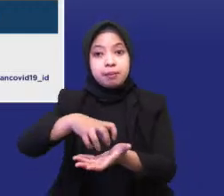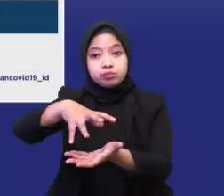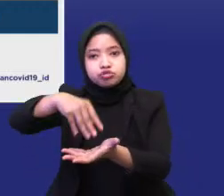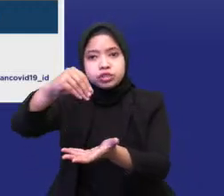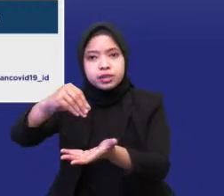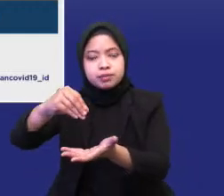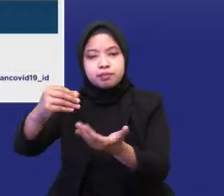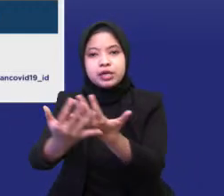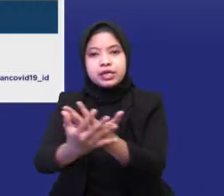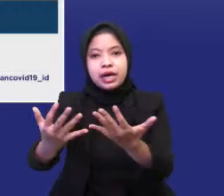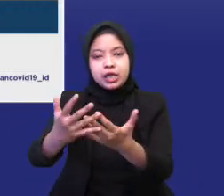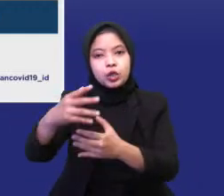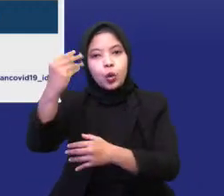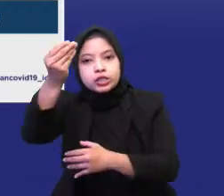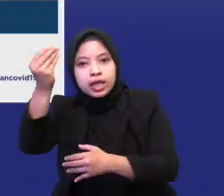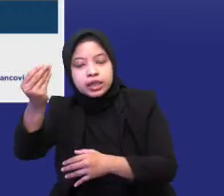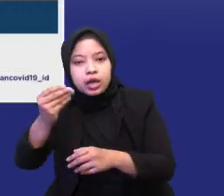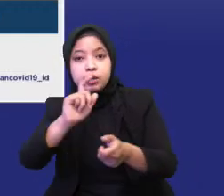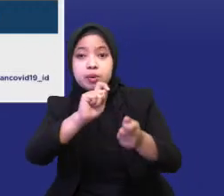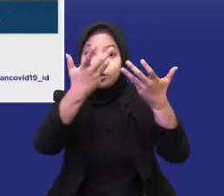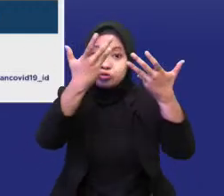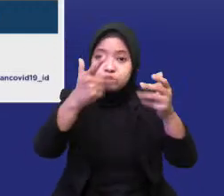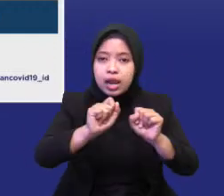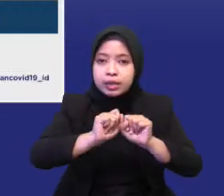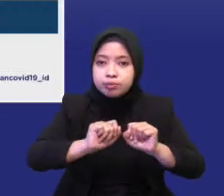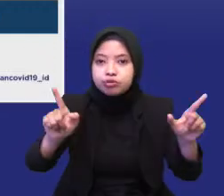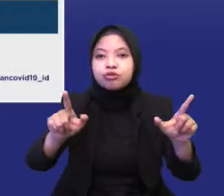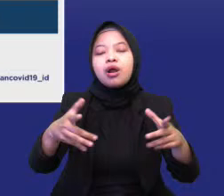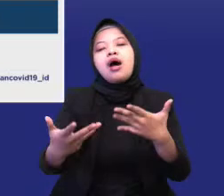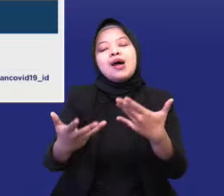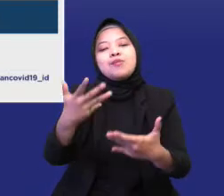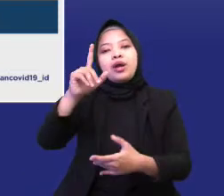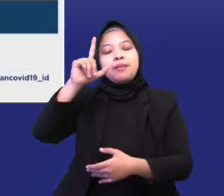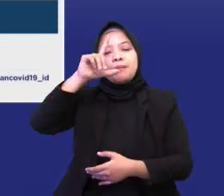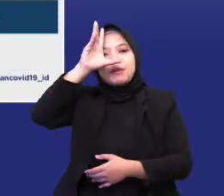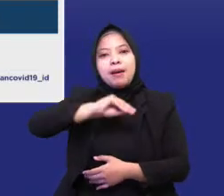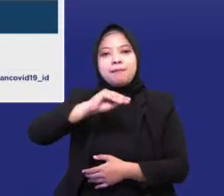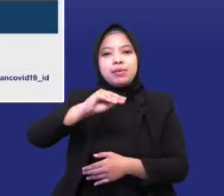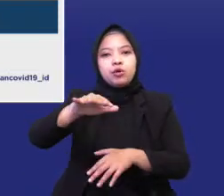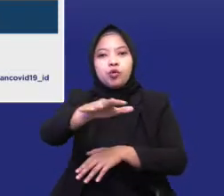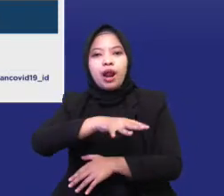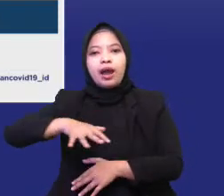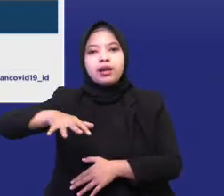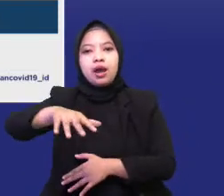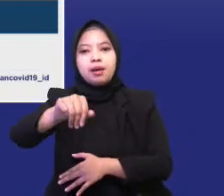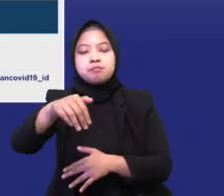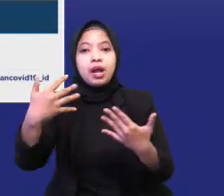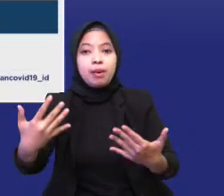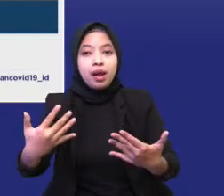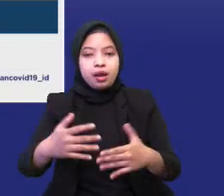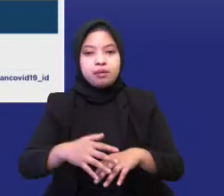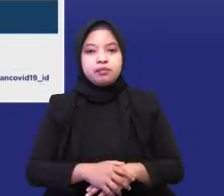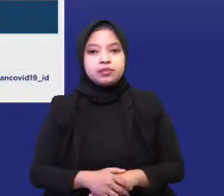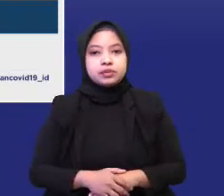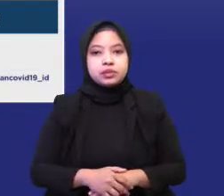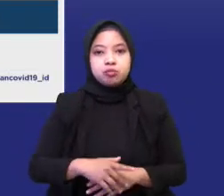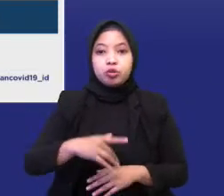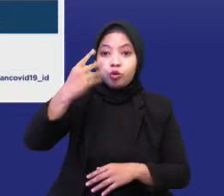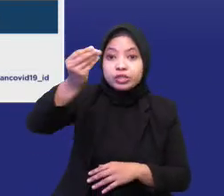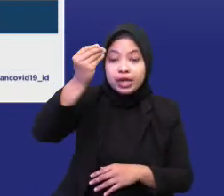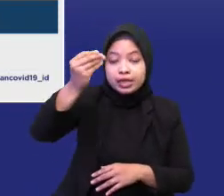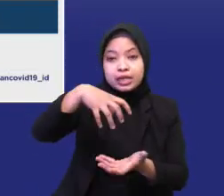to constantly monitor the development of the latest regulations applicable in their area of domicile or their